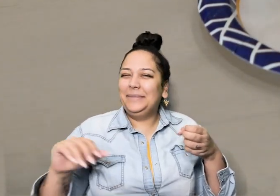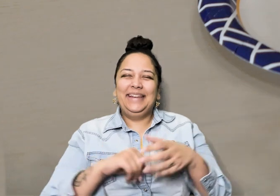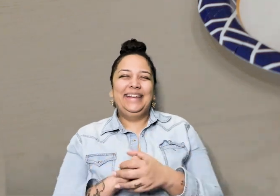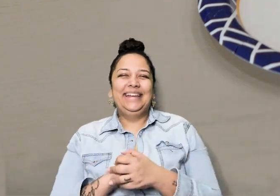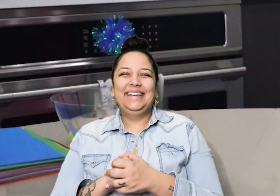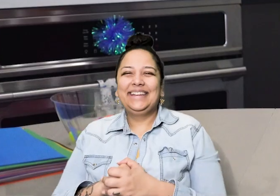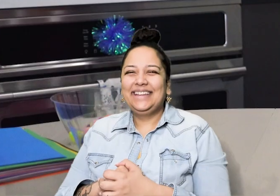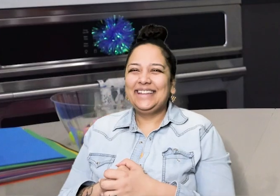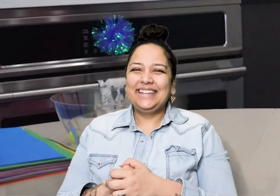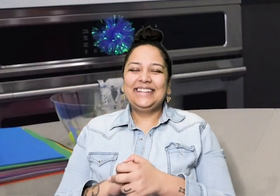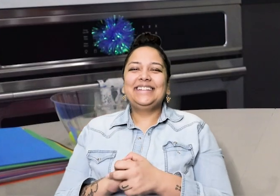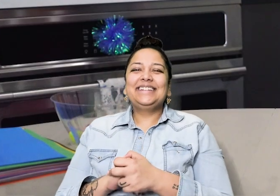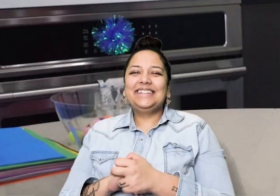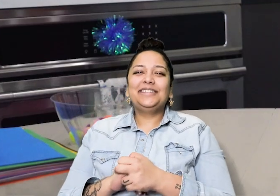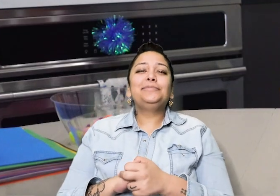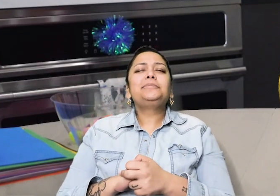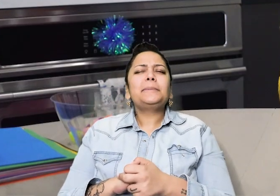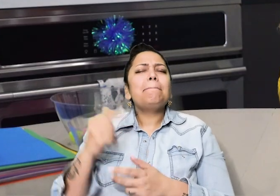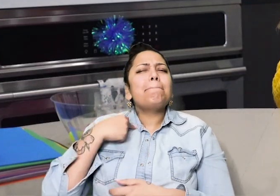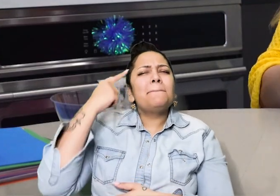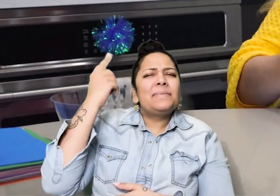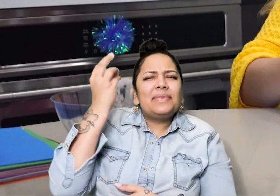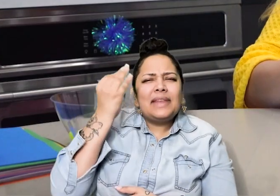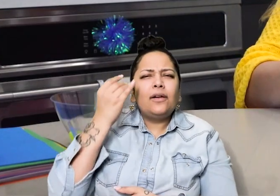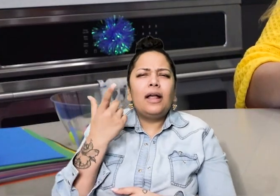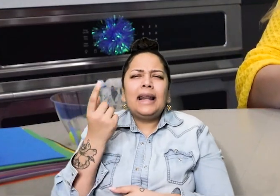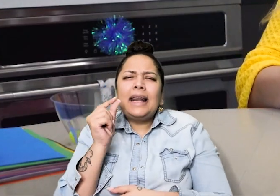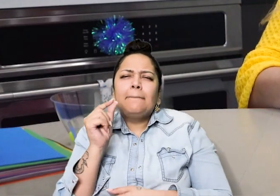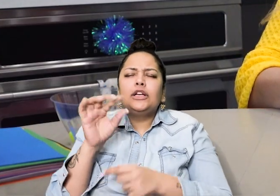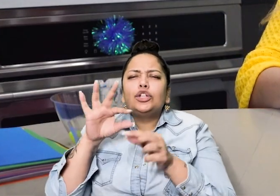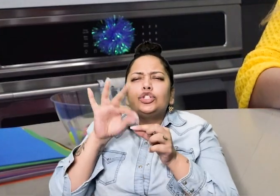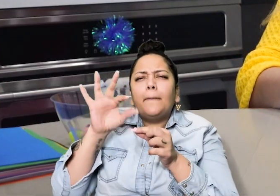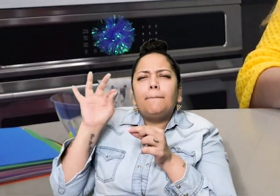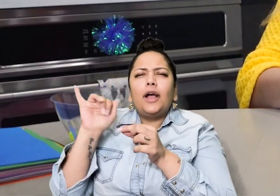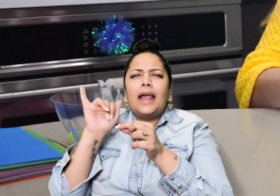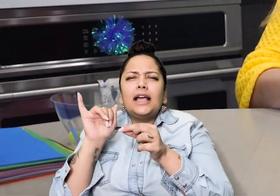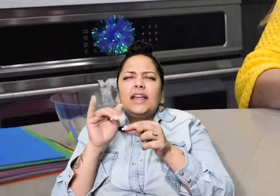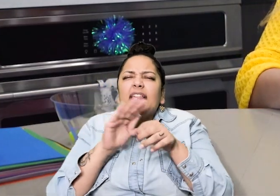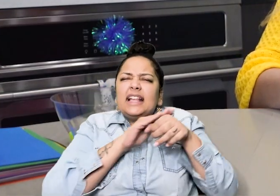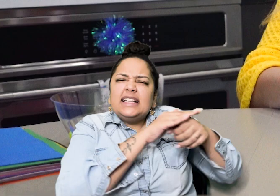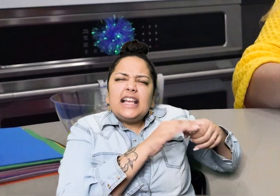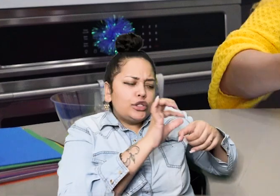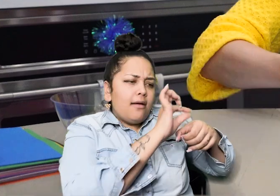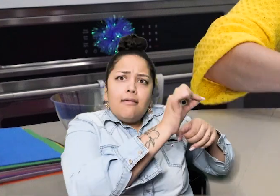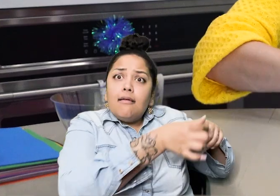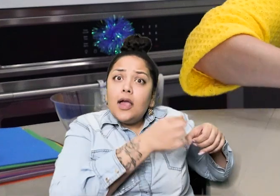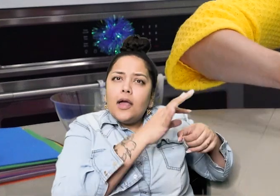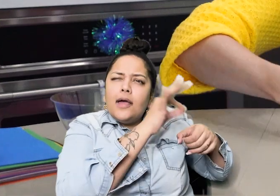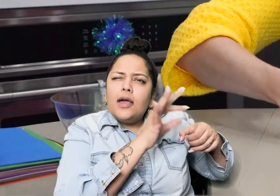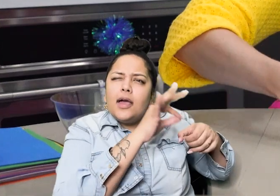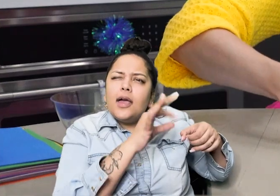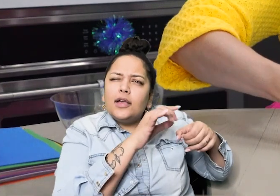and I always save my paper tubes, so I'm thinking what we could do is do little snips around